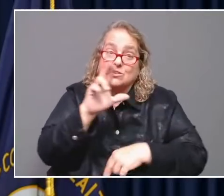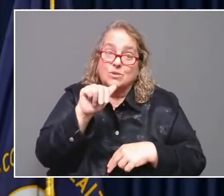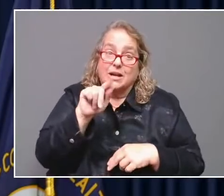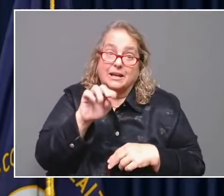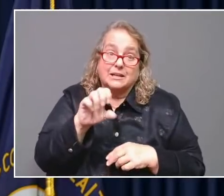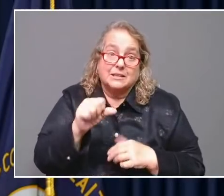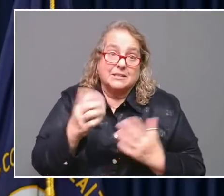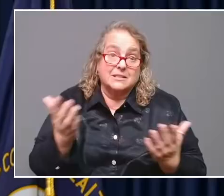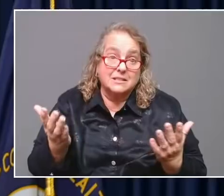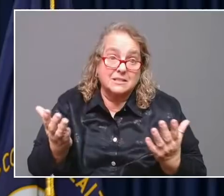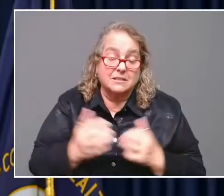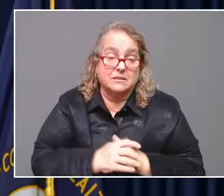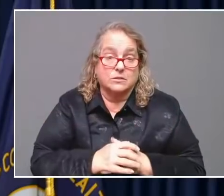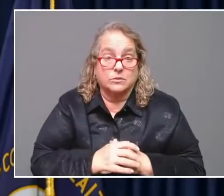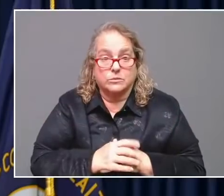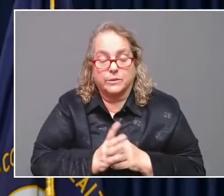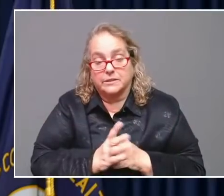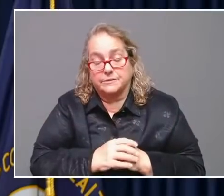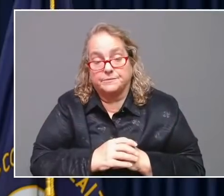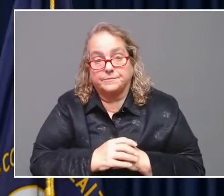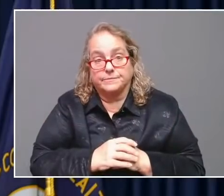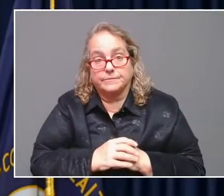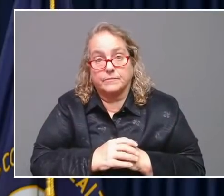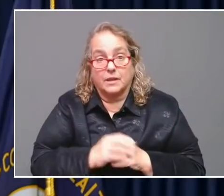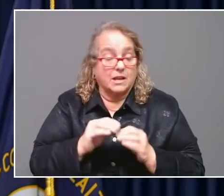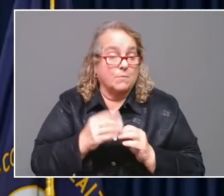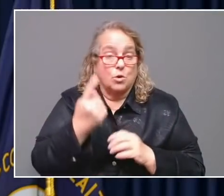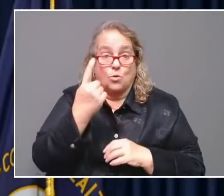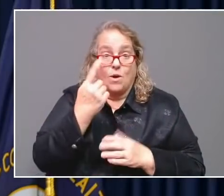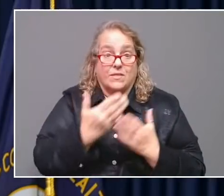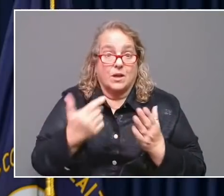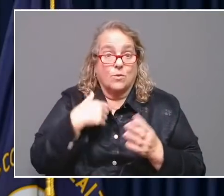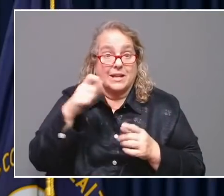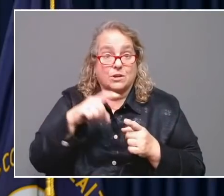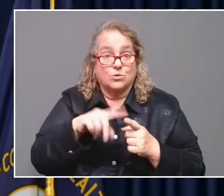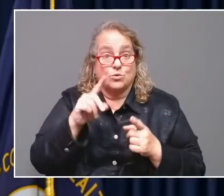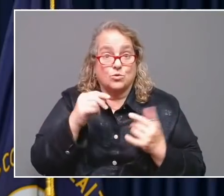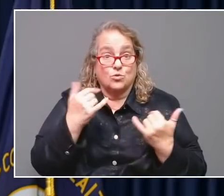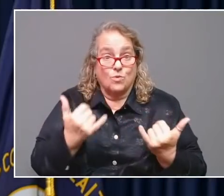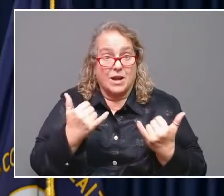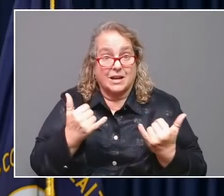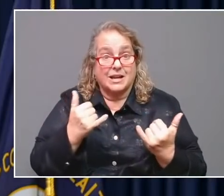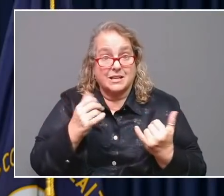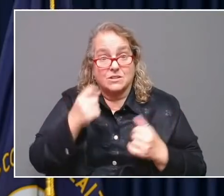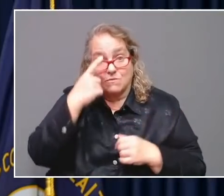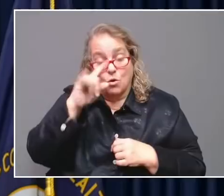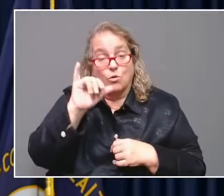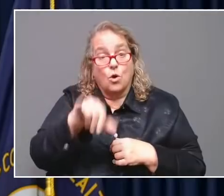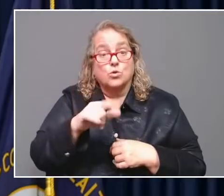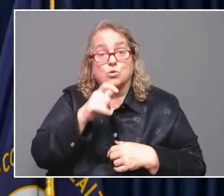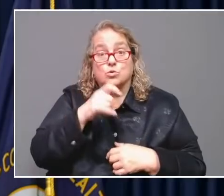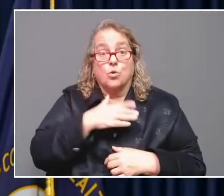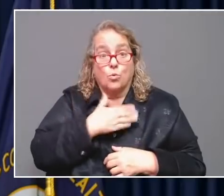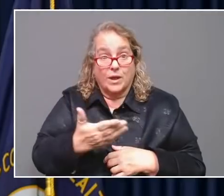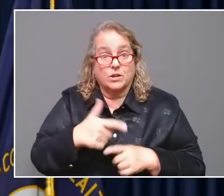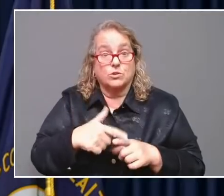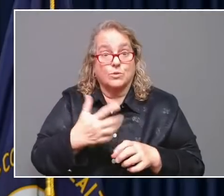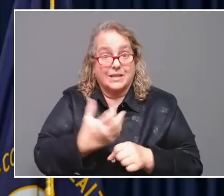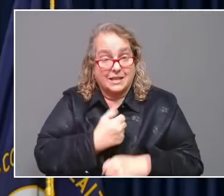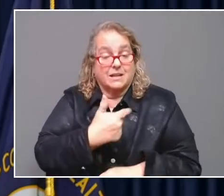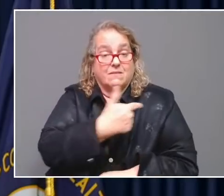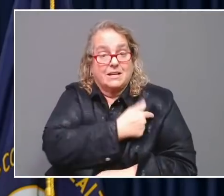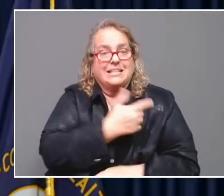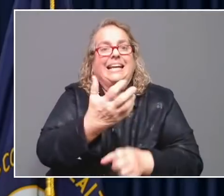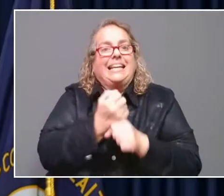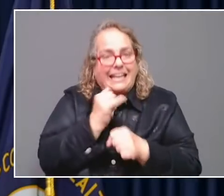Well, certainly, the number one thing that we need to be doing right now is for those willing to get vaccinated, or who